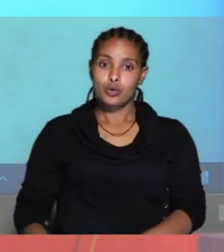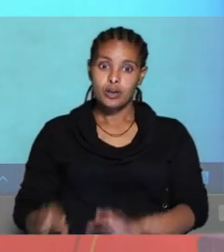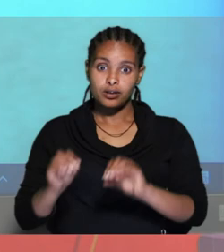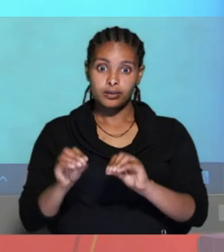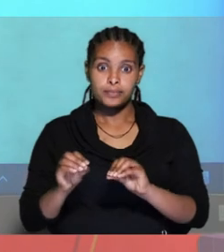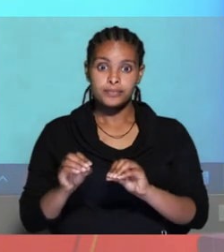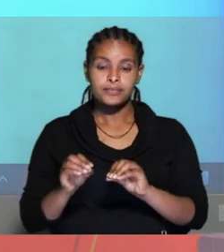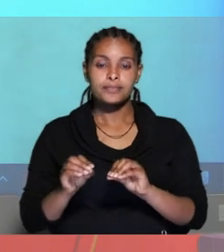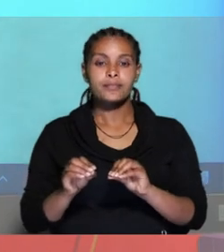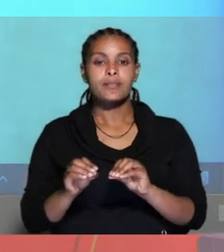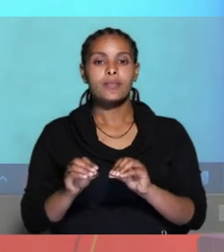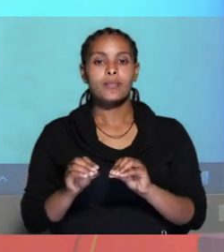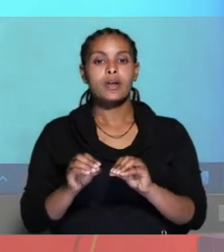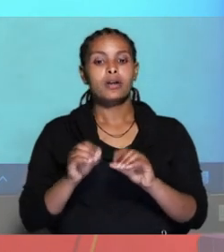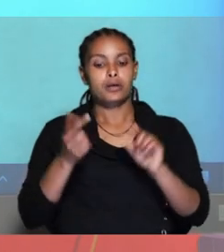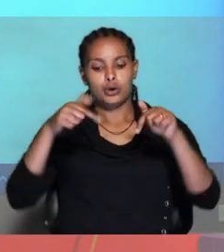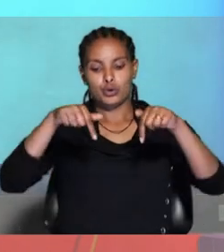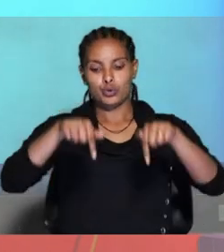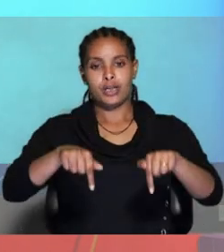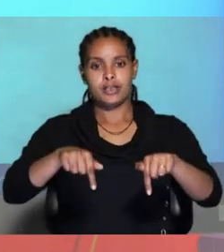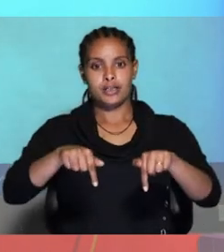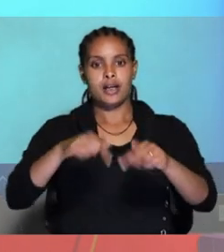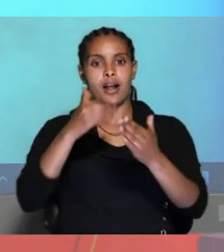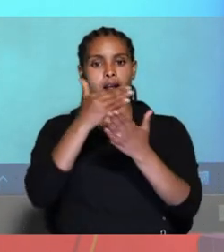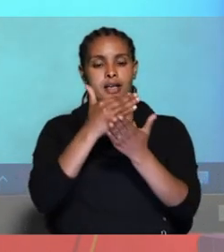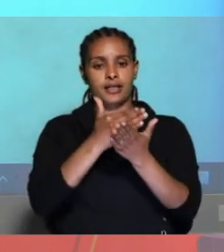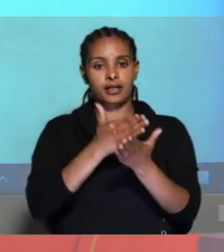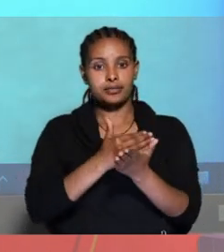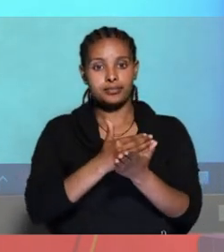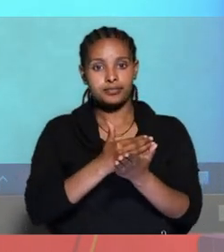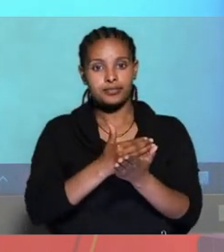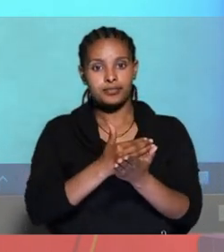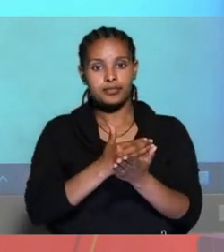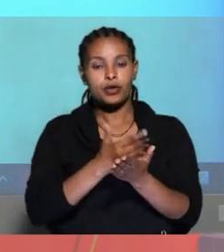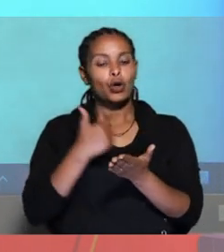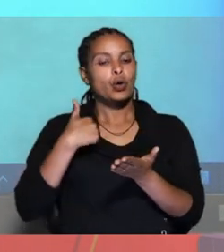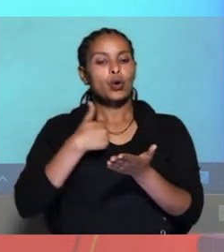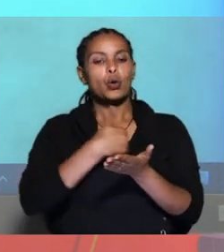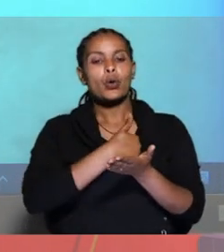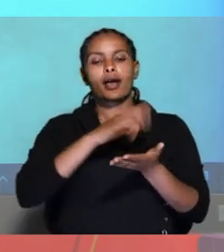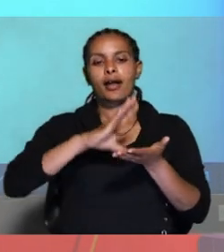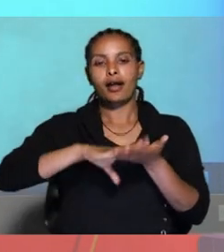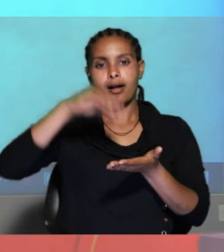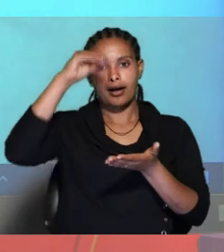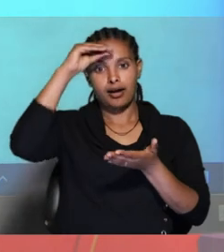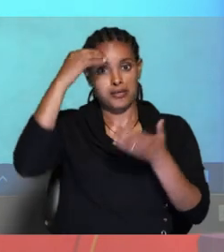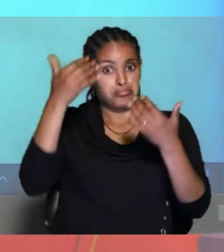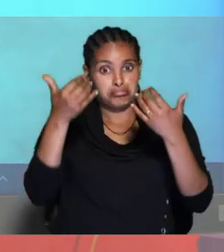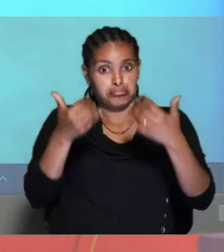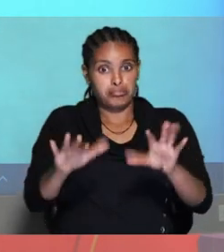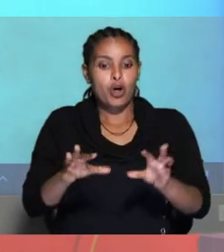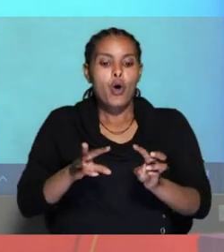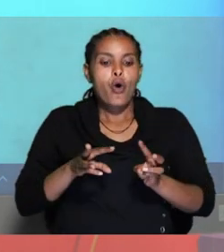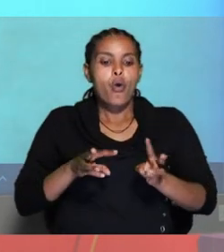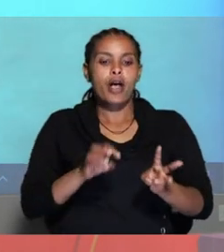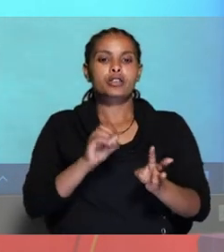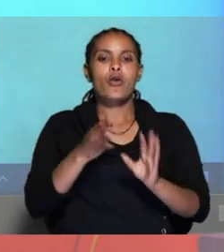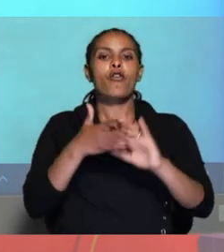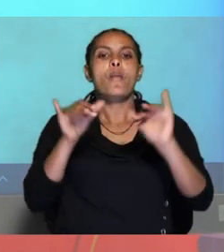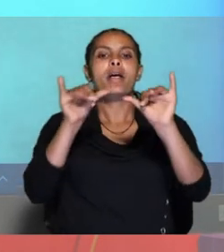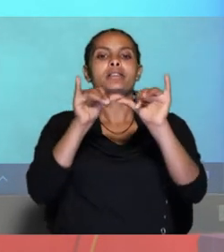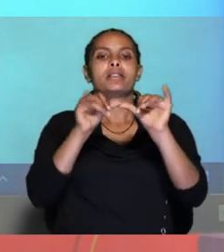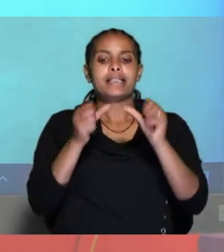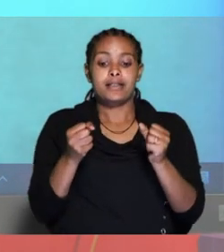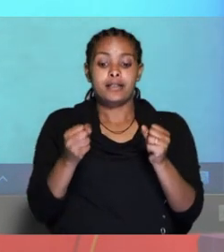Students, in our today's lesson, we learned ways of measuring